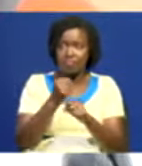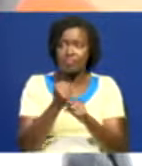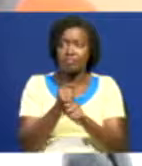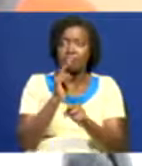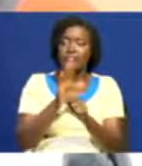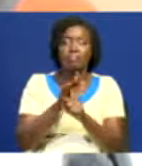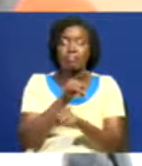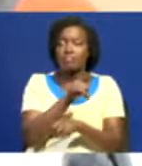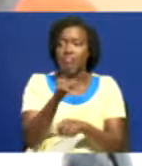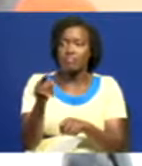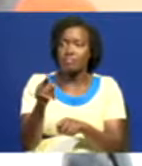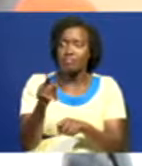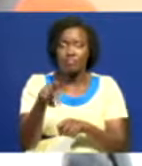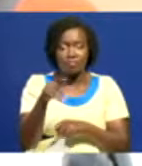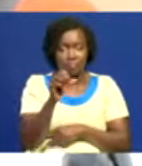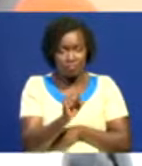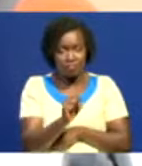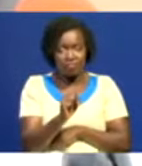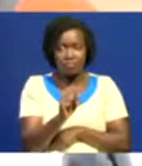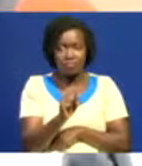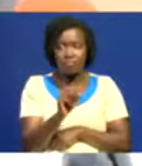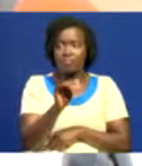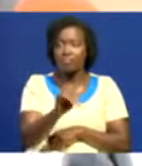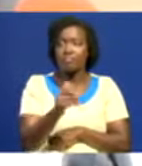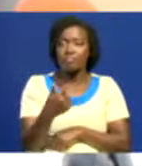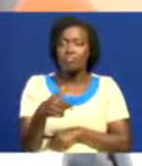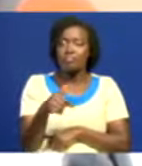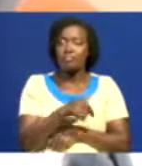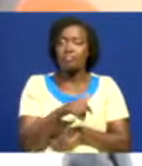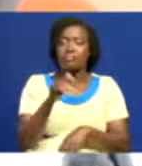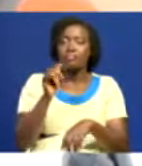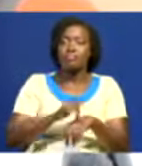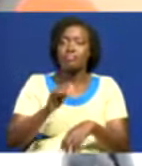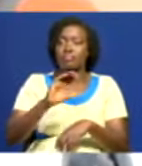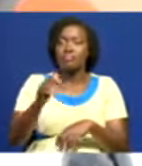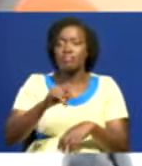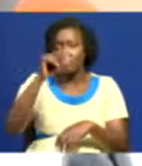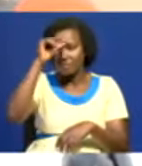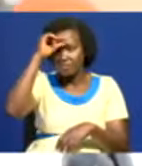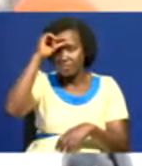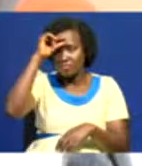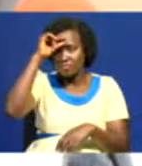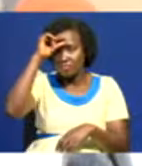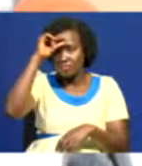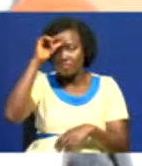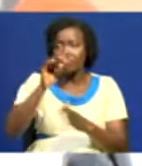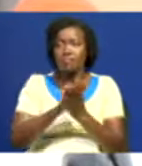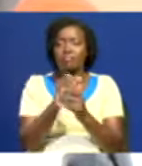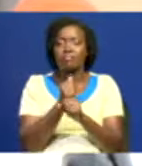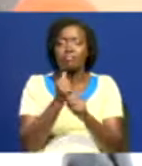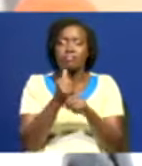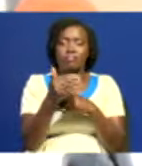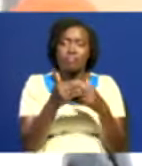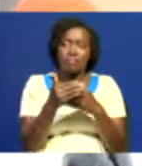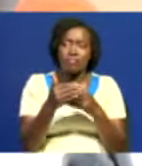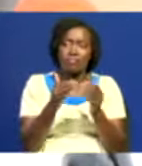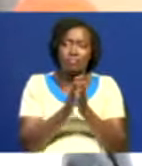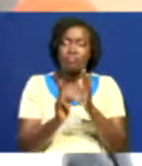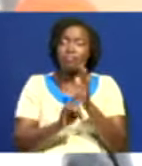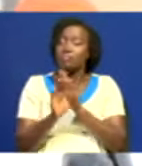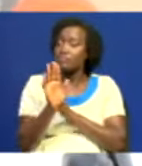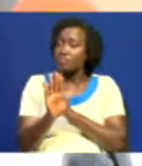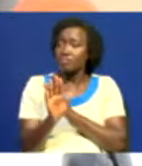you, Bwana PS, kwamba sisi as Embu County Government, we are going to work very closely with your